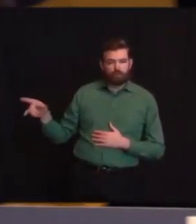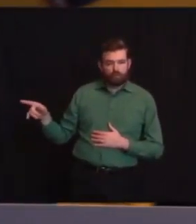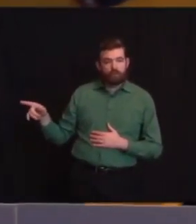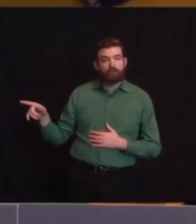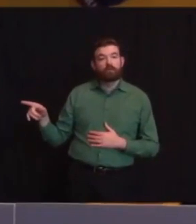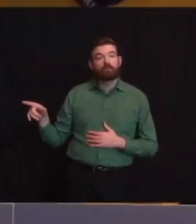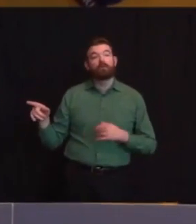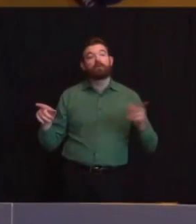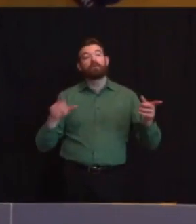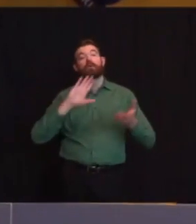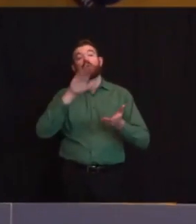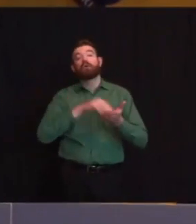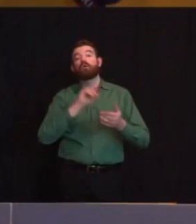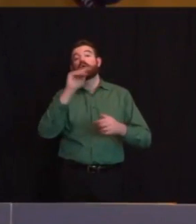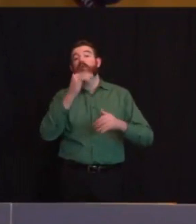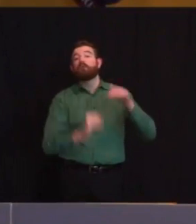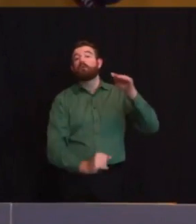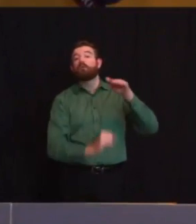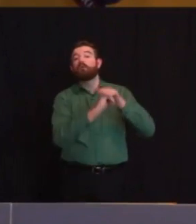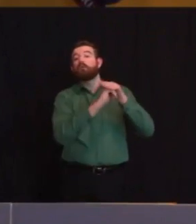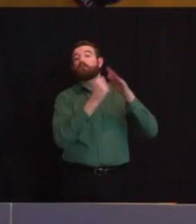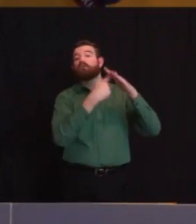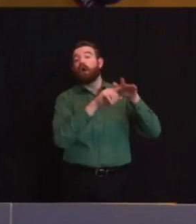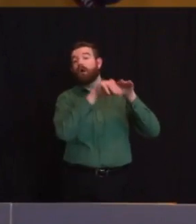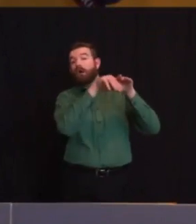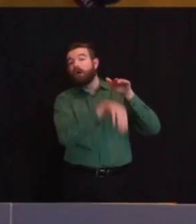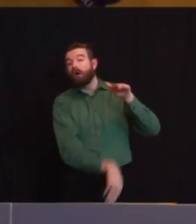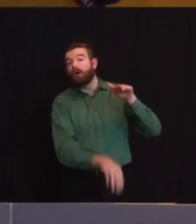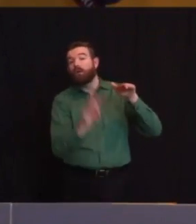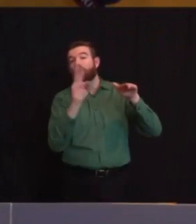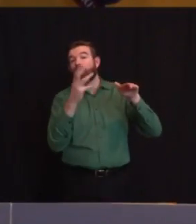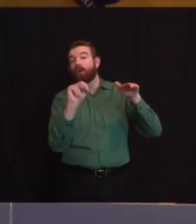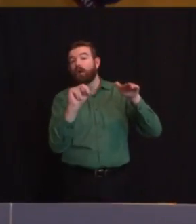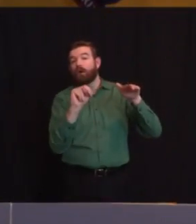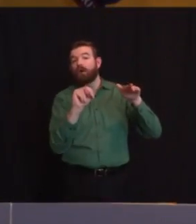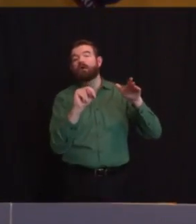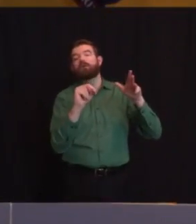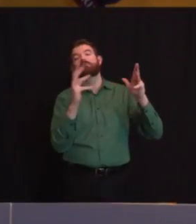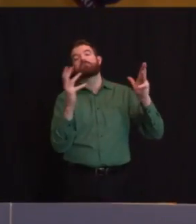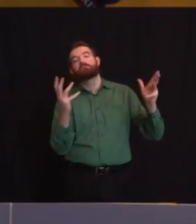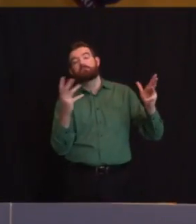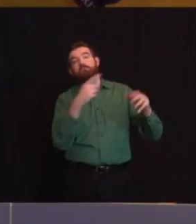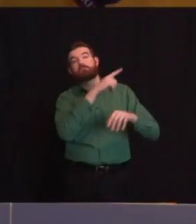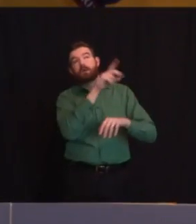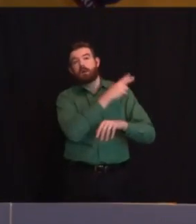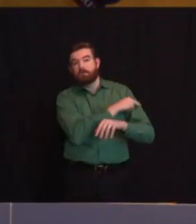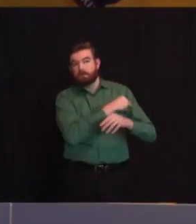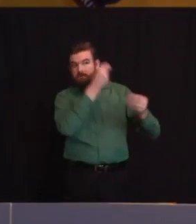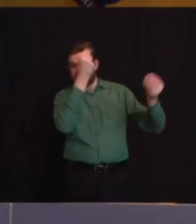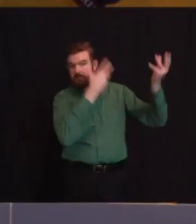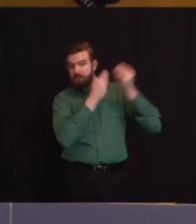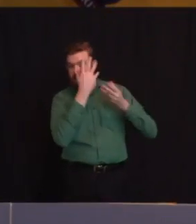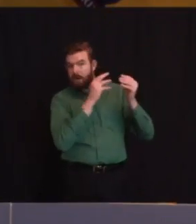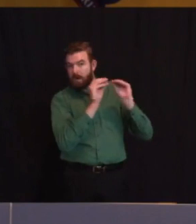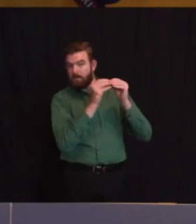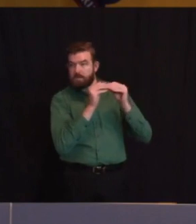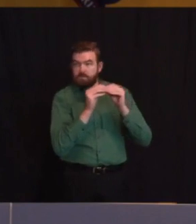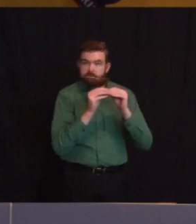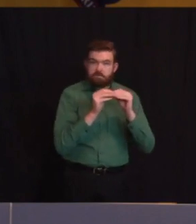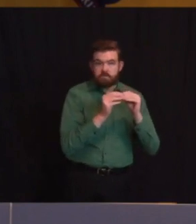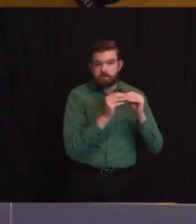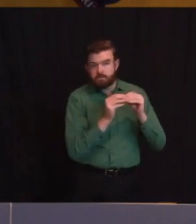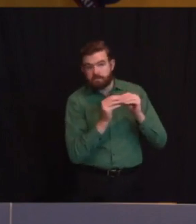that this is all hospitals reporting, but for the ones that reported, it was